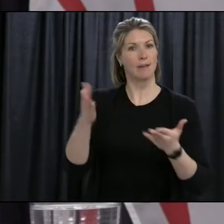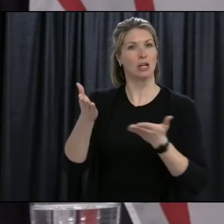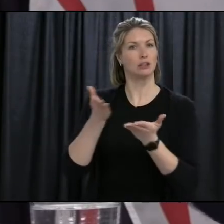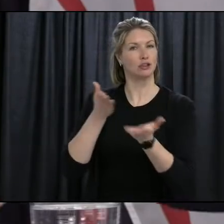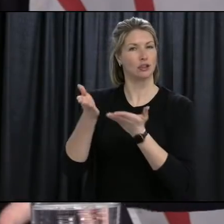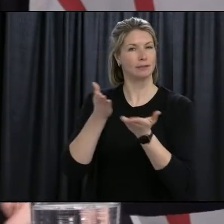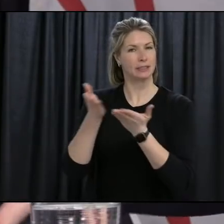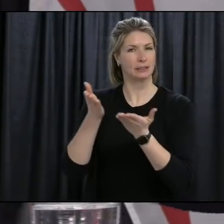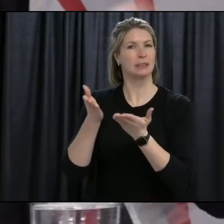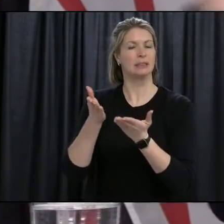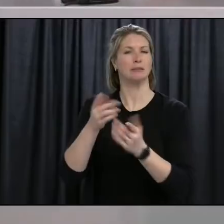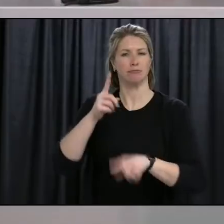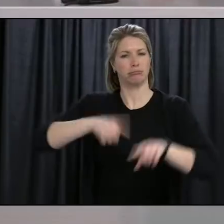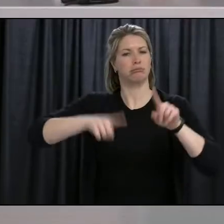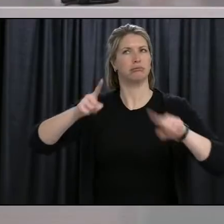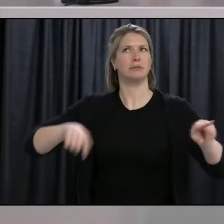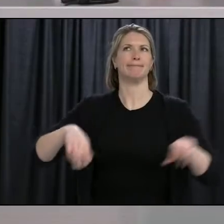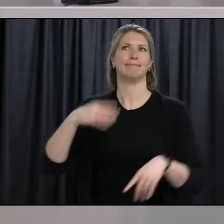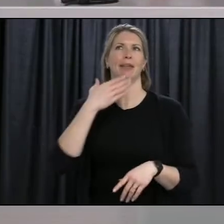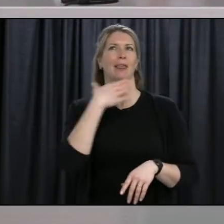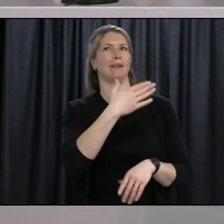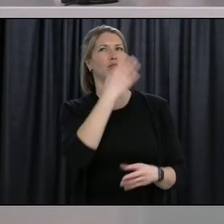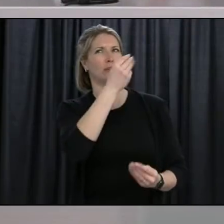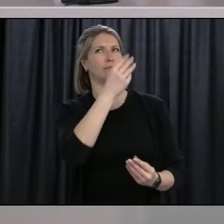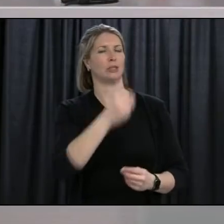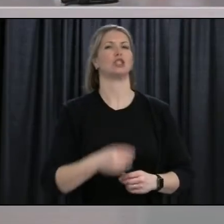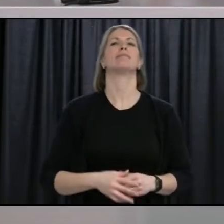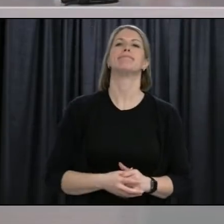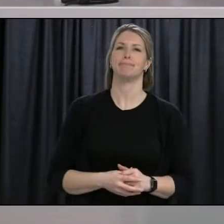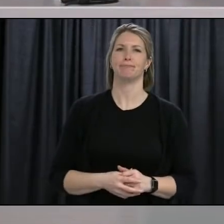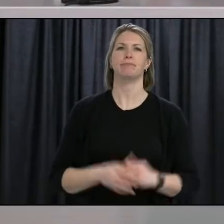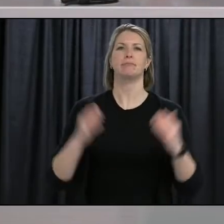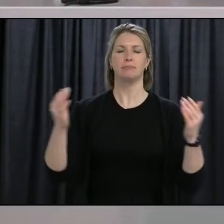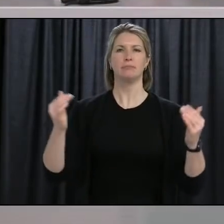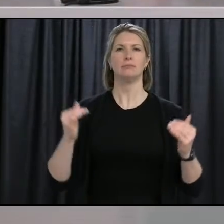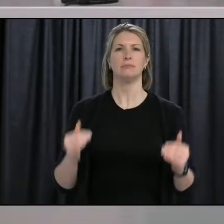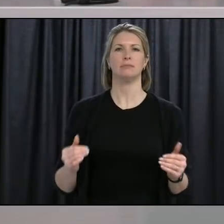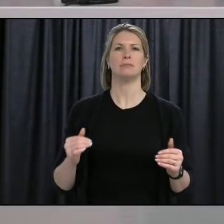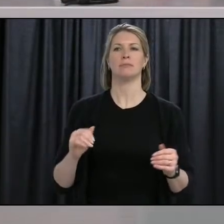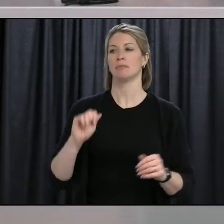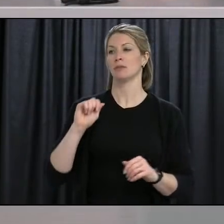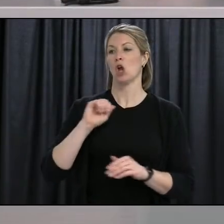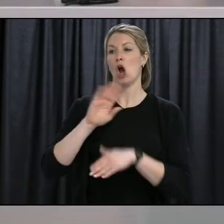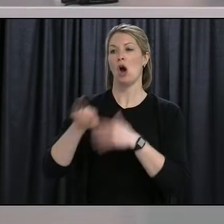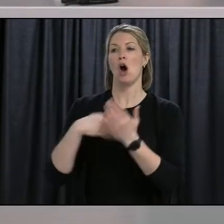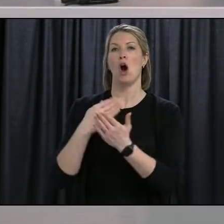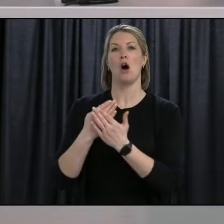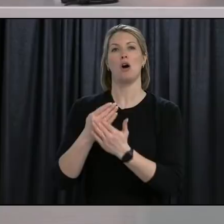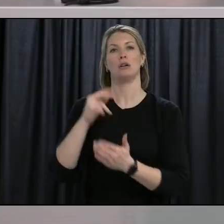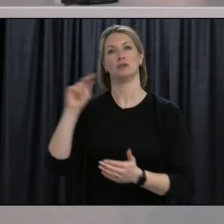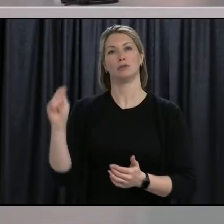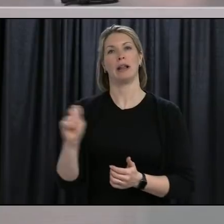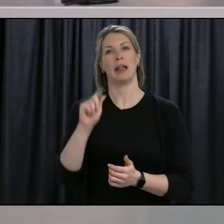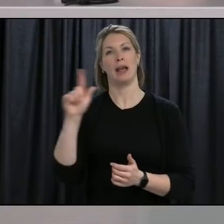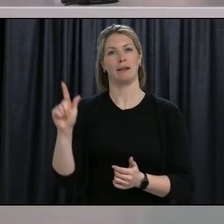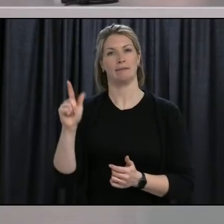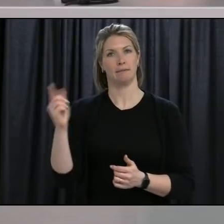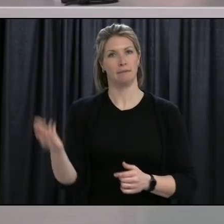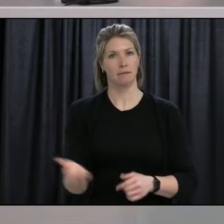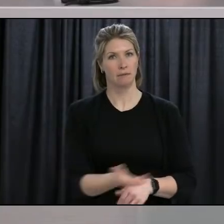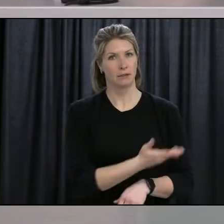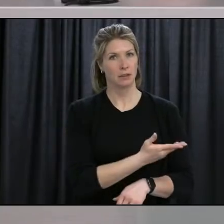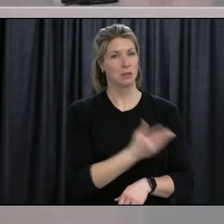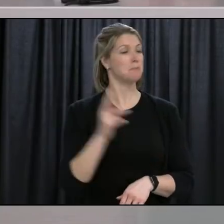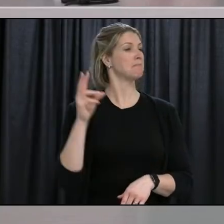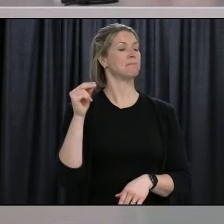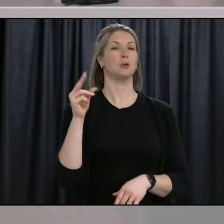Thank you for letting me follow up on that one. Thank you. Elizabeth Witten with All Newfoundland Labrador. Do you have a final question? No,